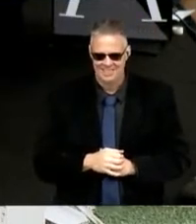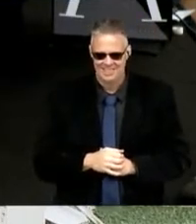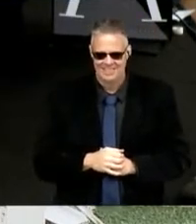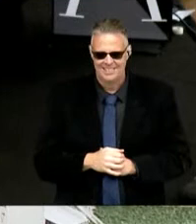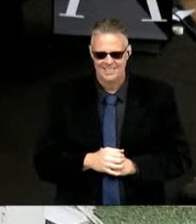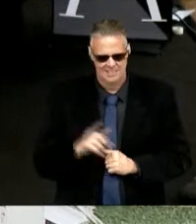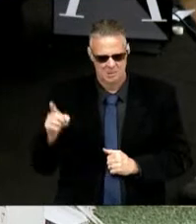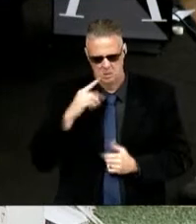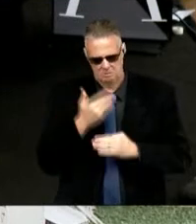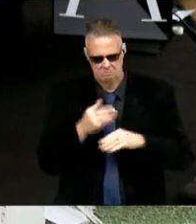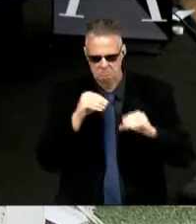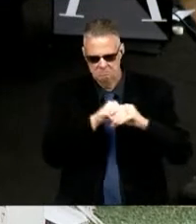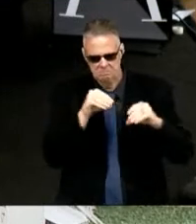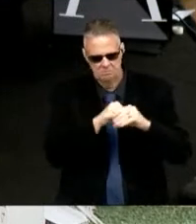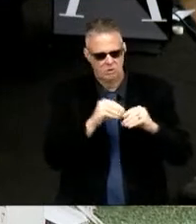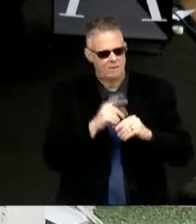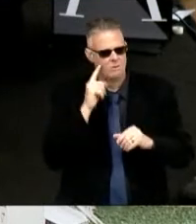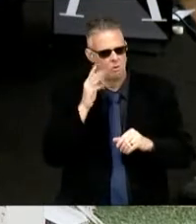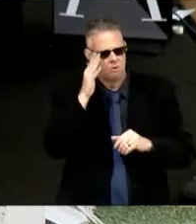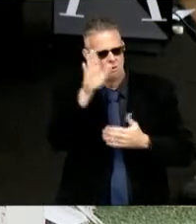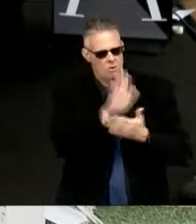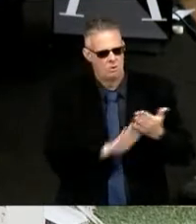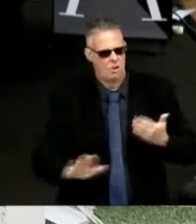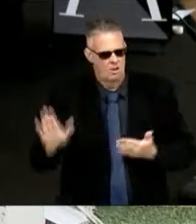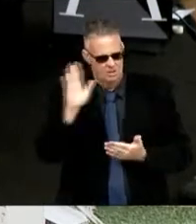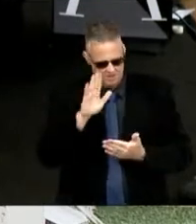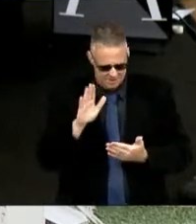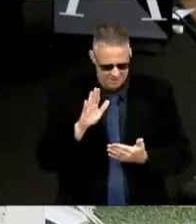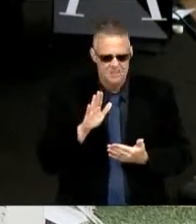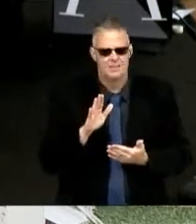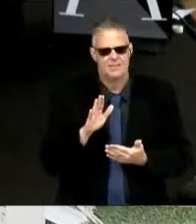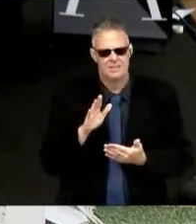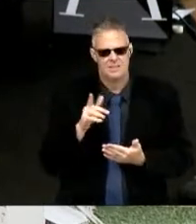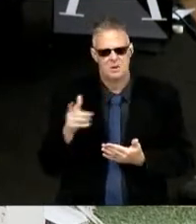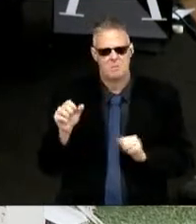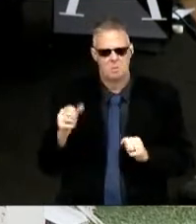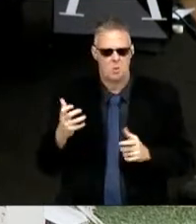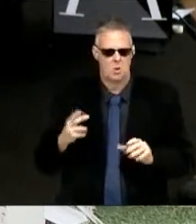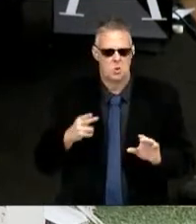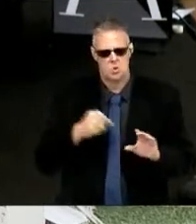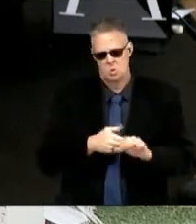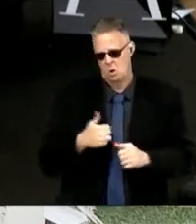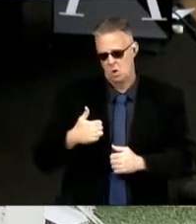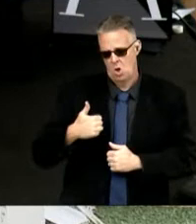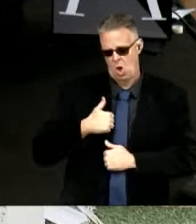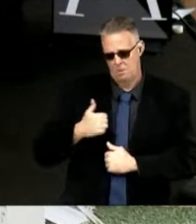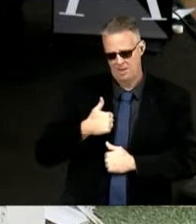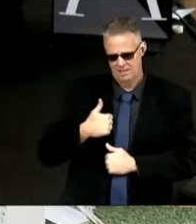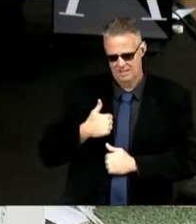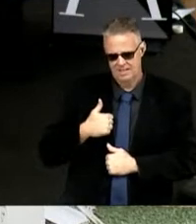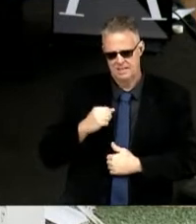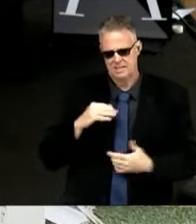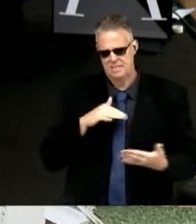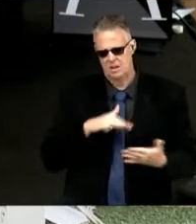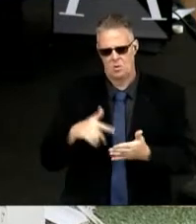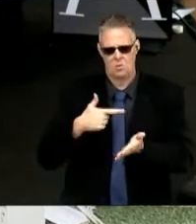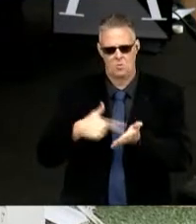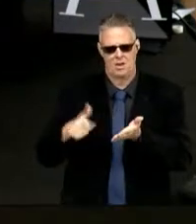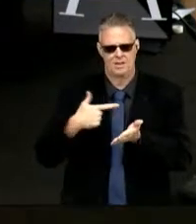He's saving money for college, and he'd also like to possibly join the Army Reserve and study